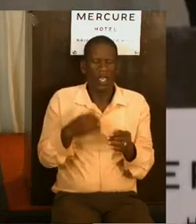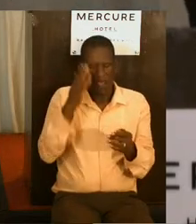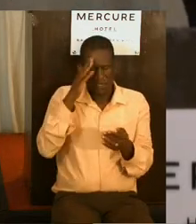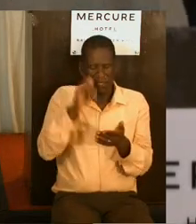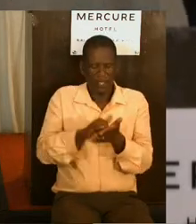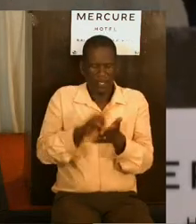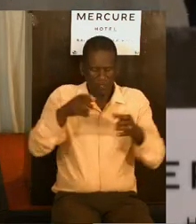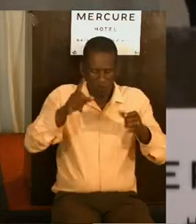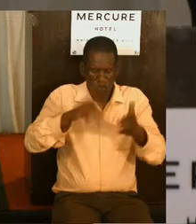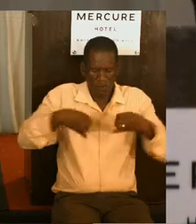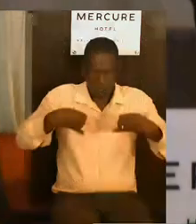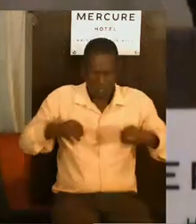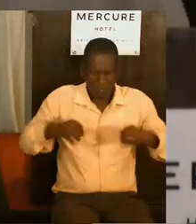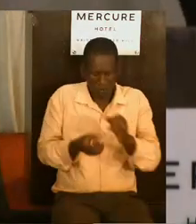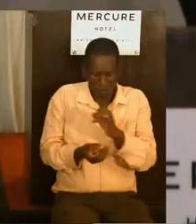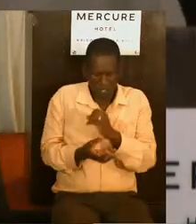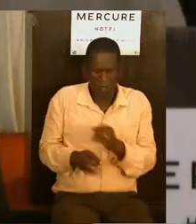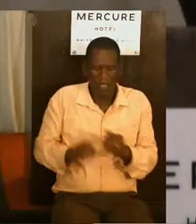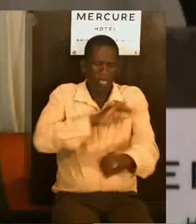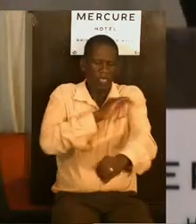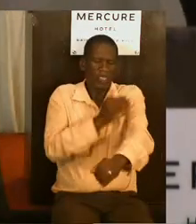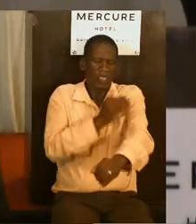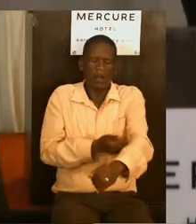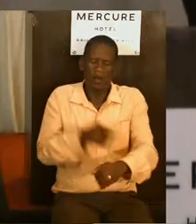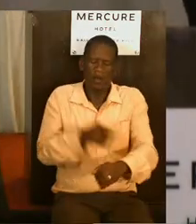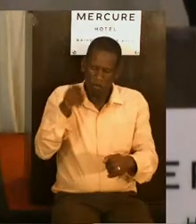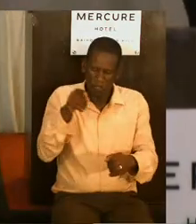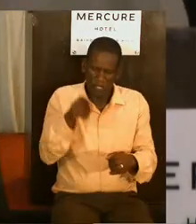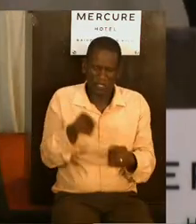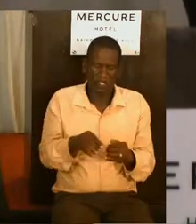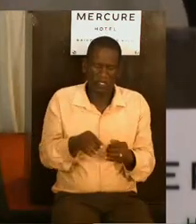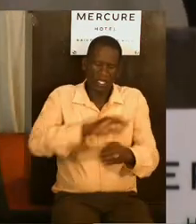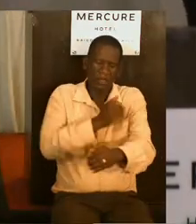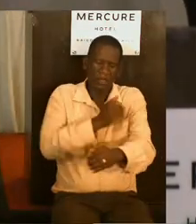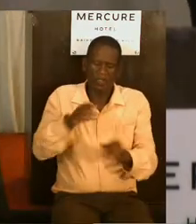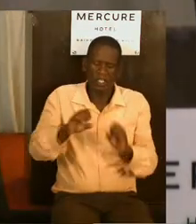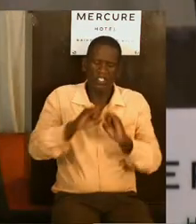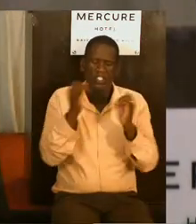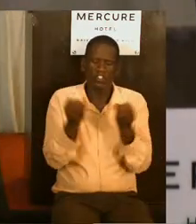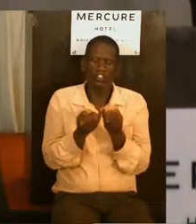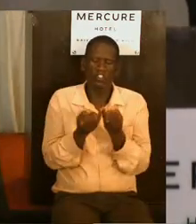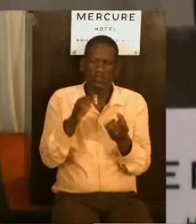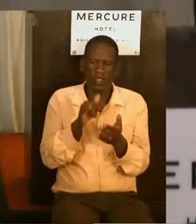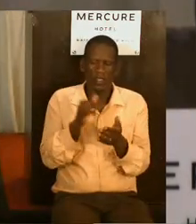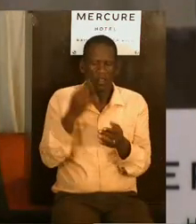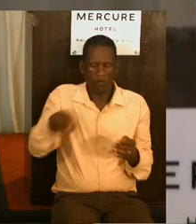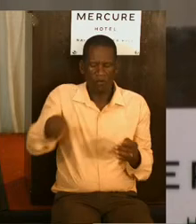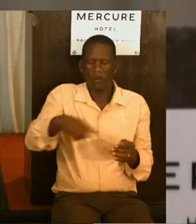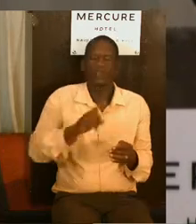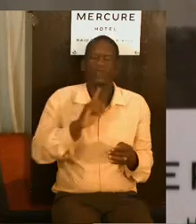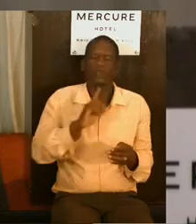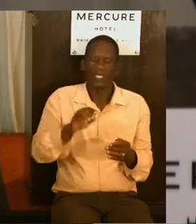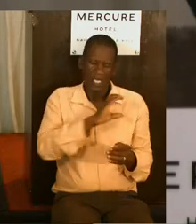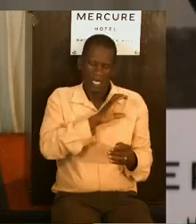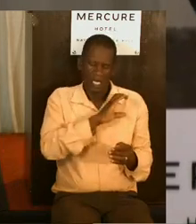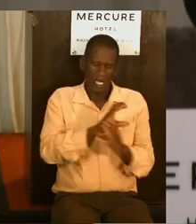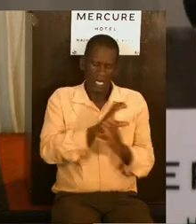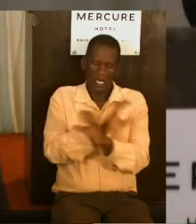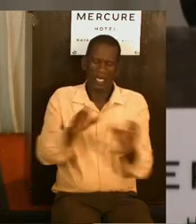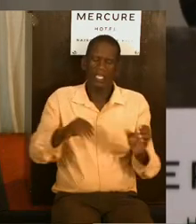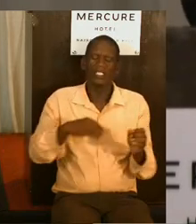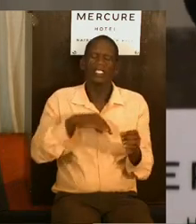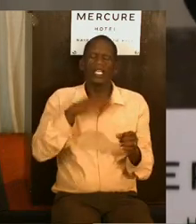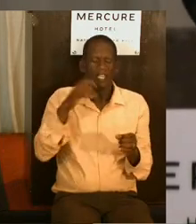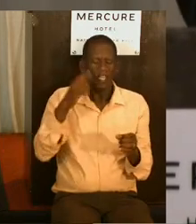that's what I was trying to allude to the power of this uh institution that uh for us we say Christ died